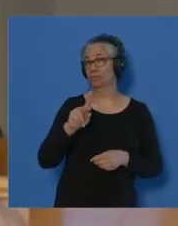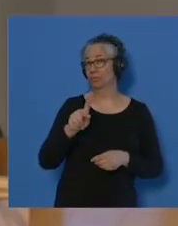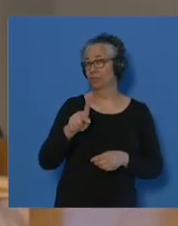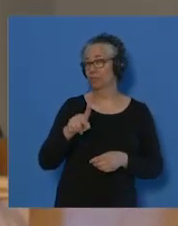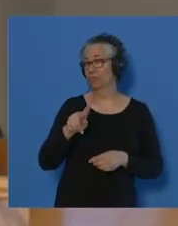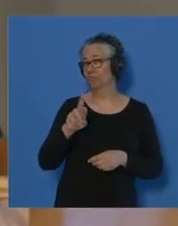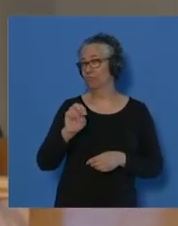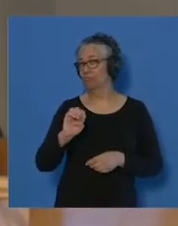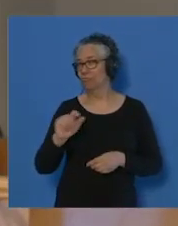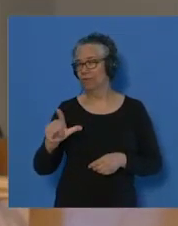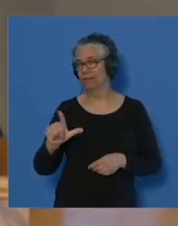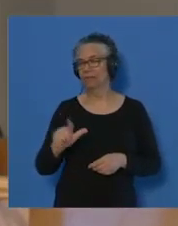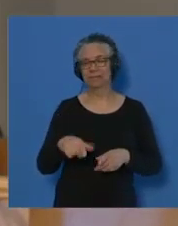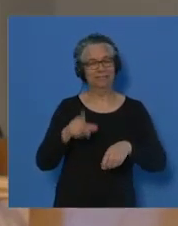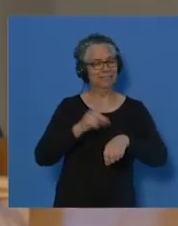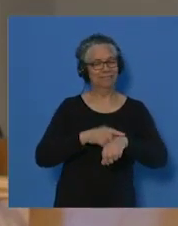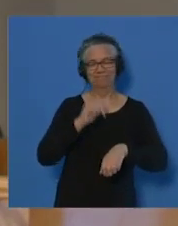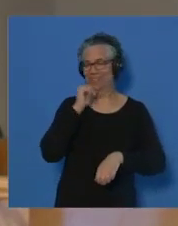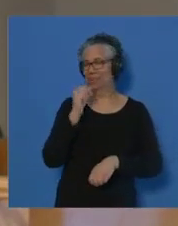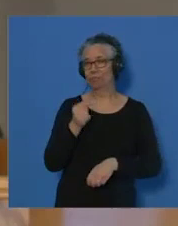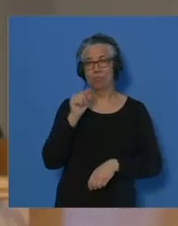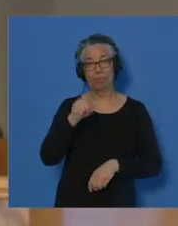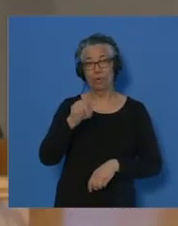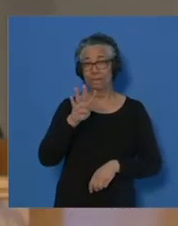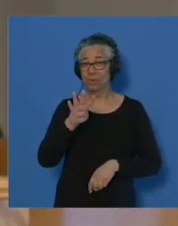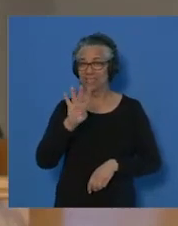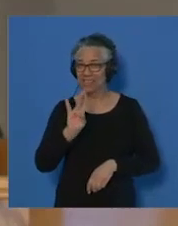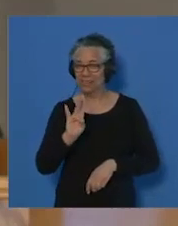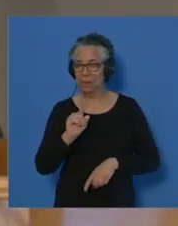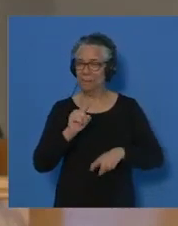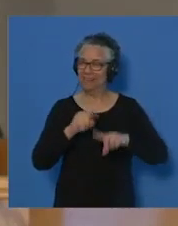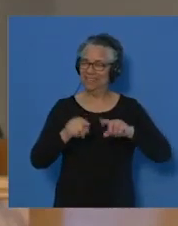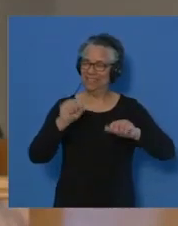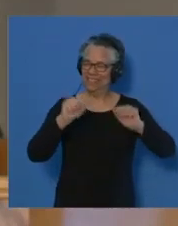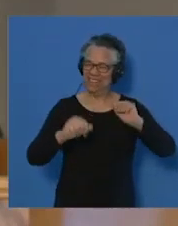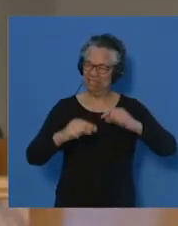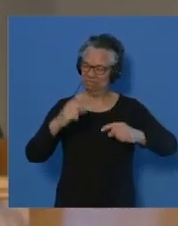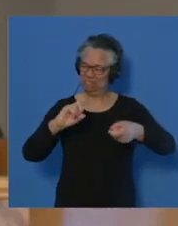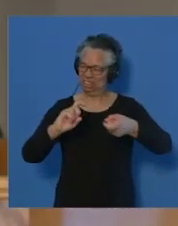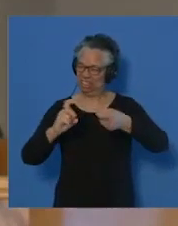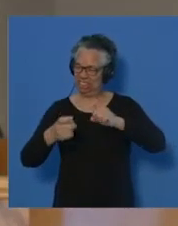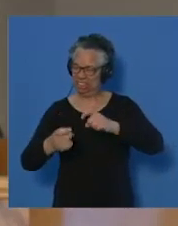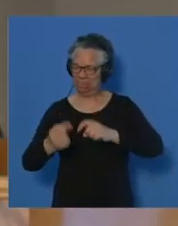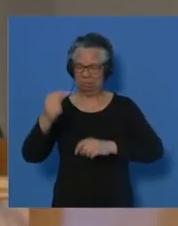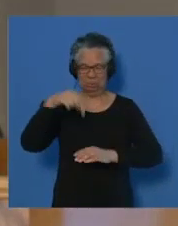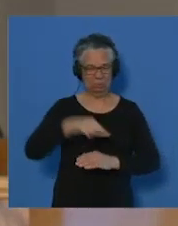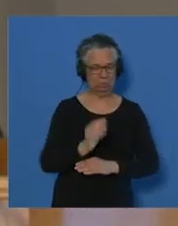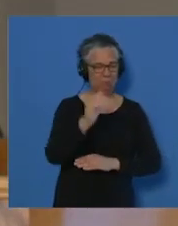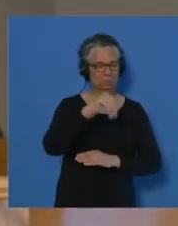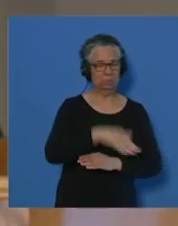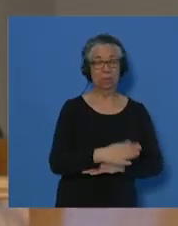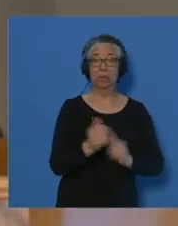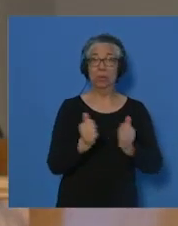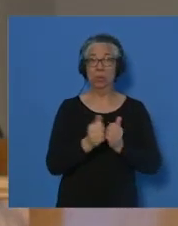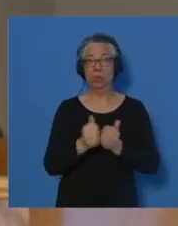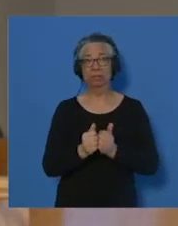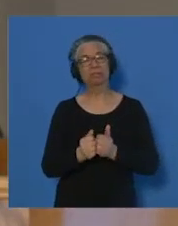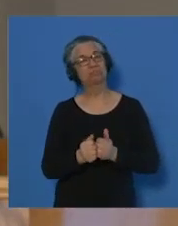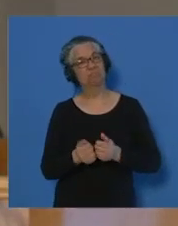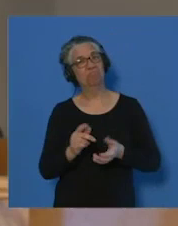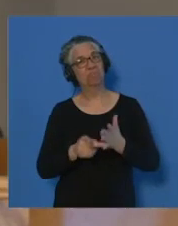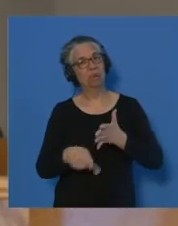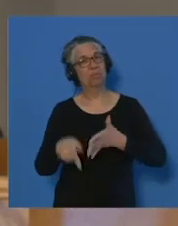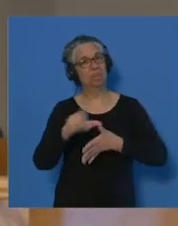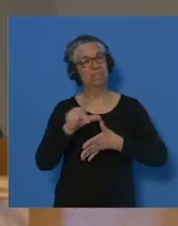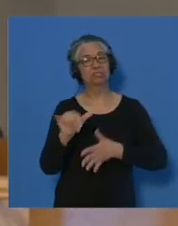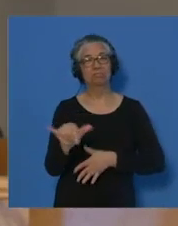is 0.47, but this can fluctuate a great deal in a small population such as ours. And this is promising,